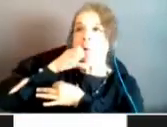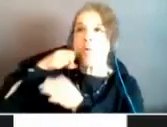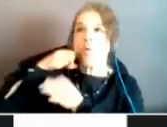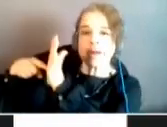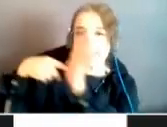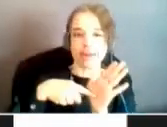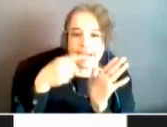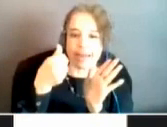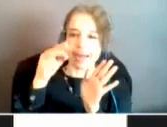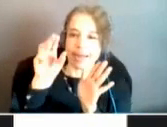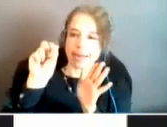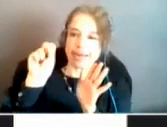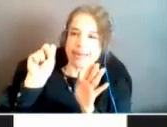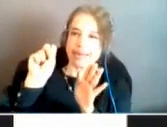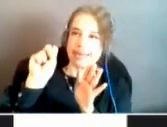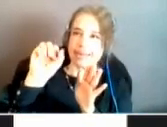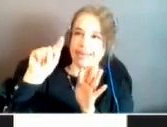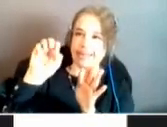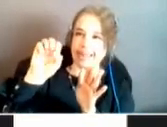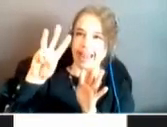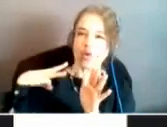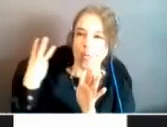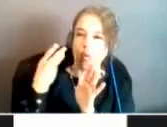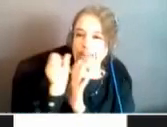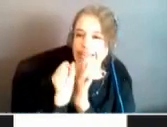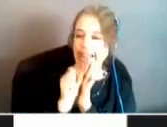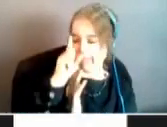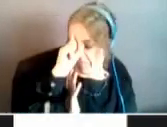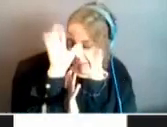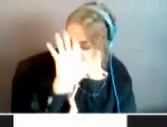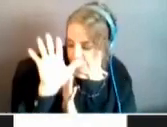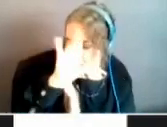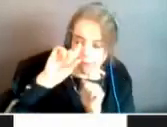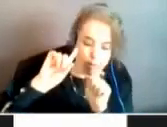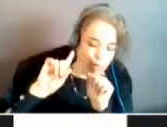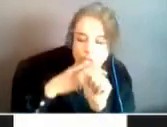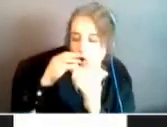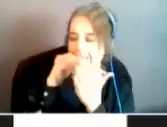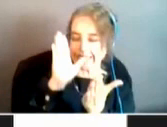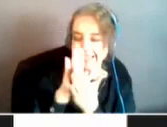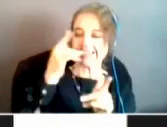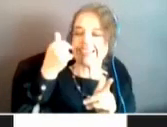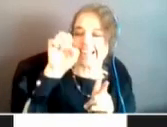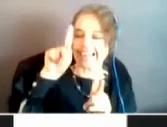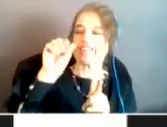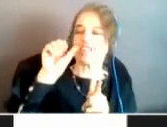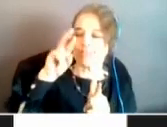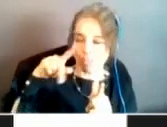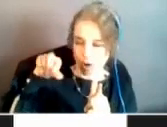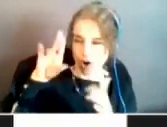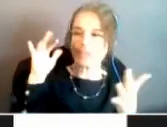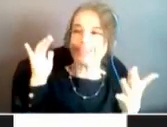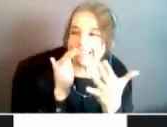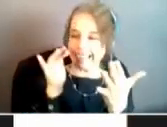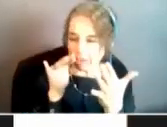began in Seattle, Washington, or Spokane, Washington, with the first kind of gatekeeper study.